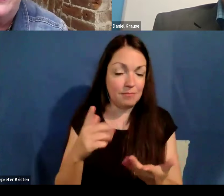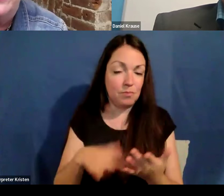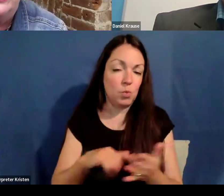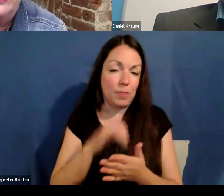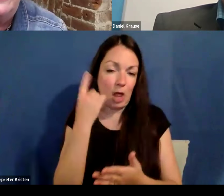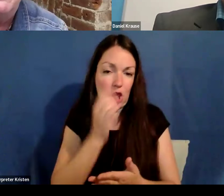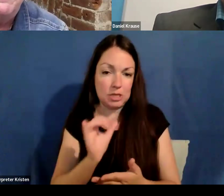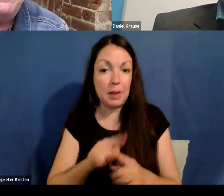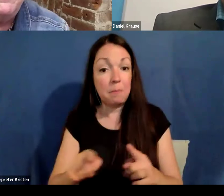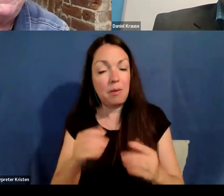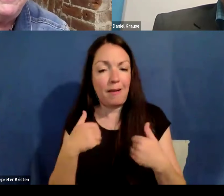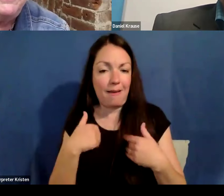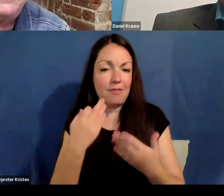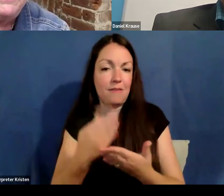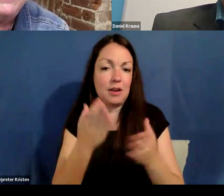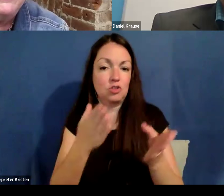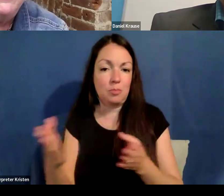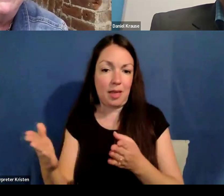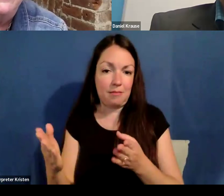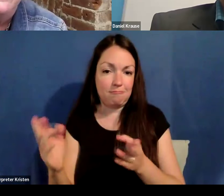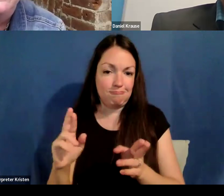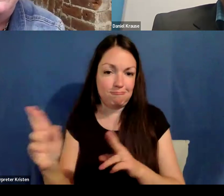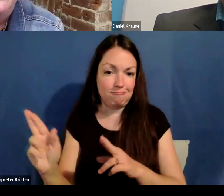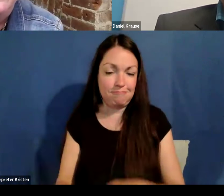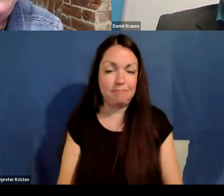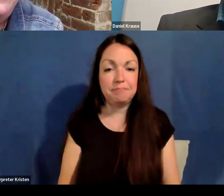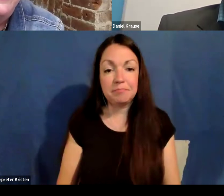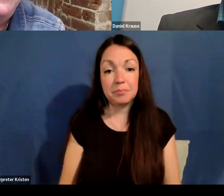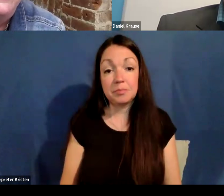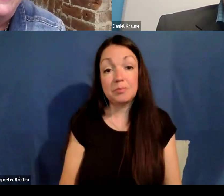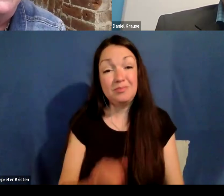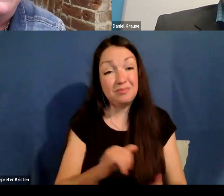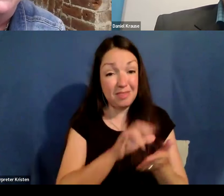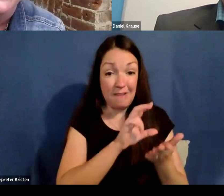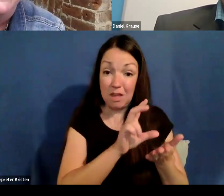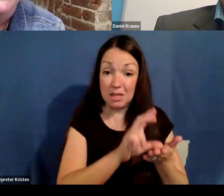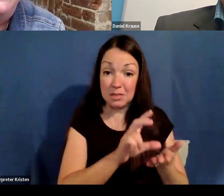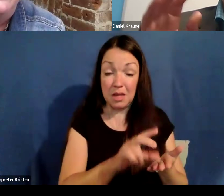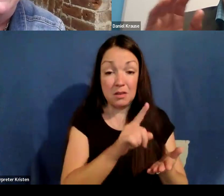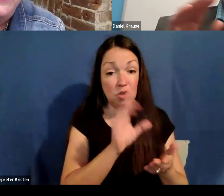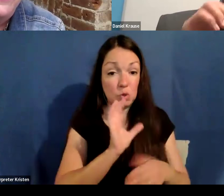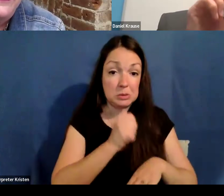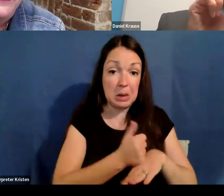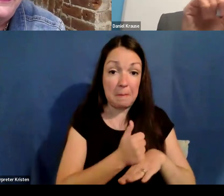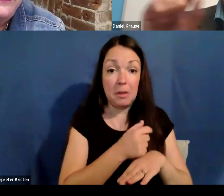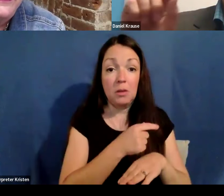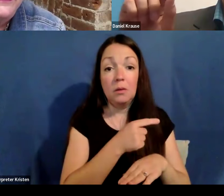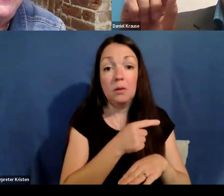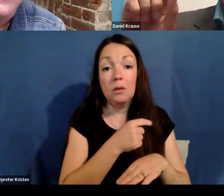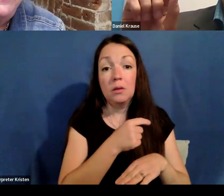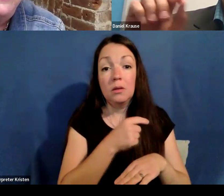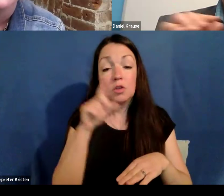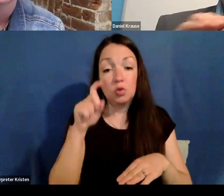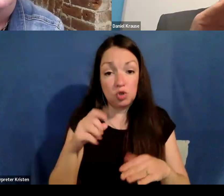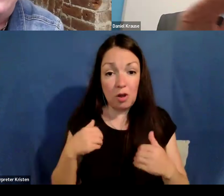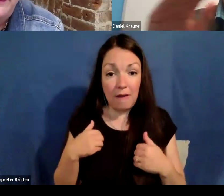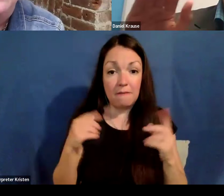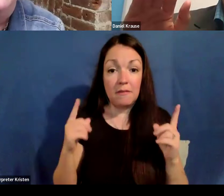it financially. And when you do put those investments together, make sure you have a